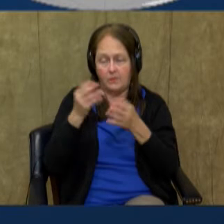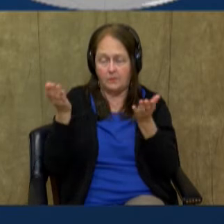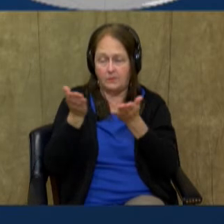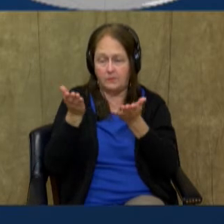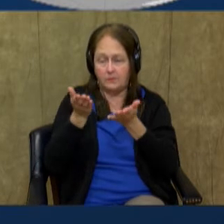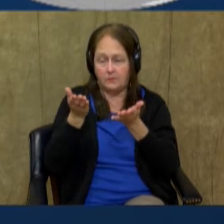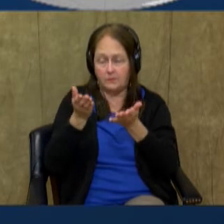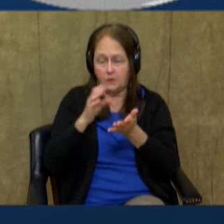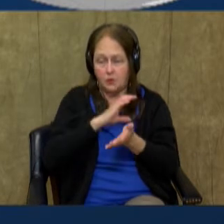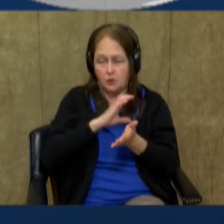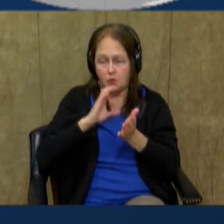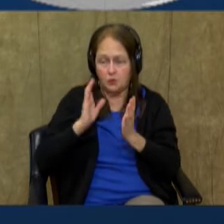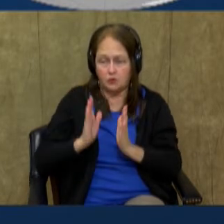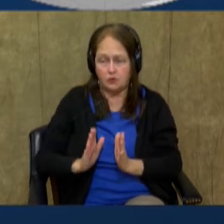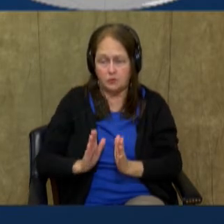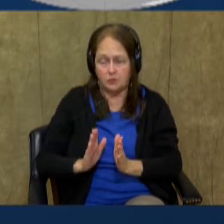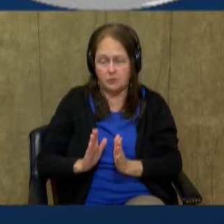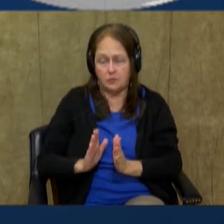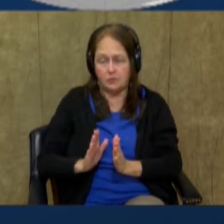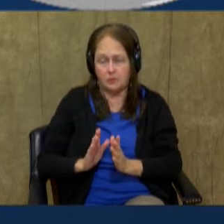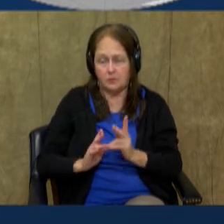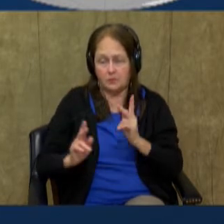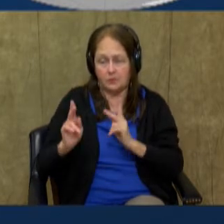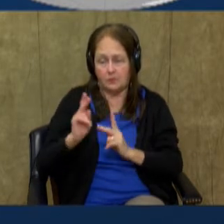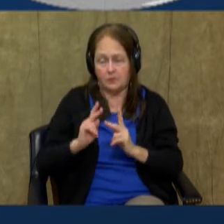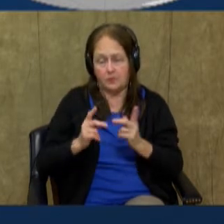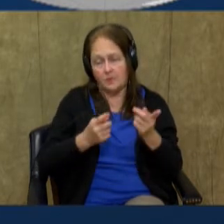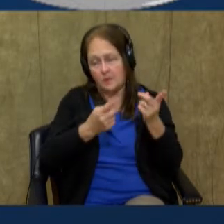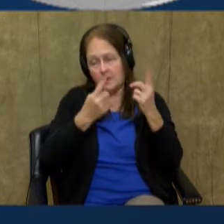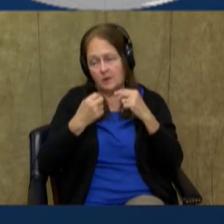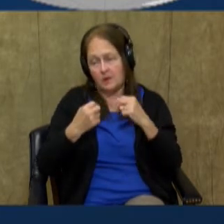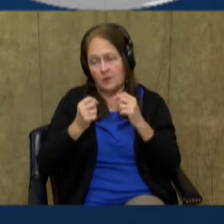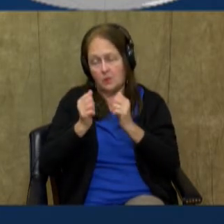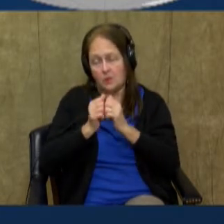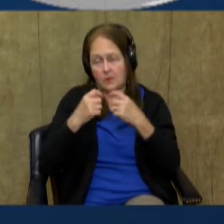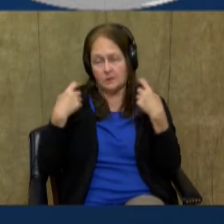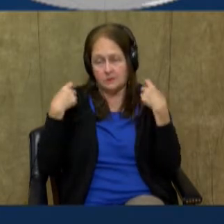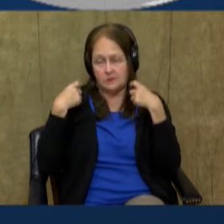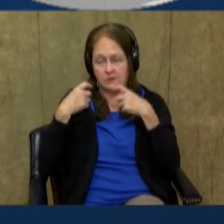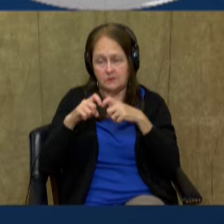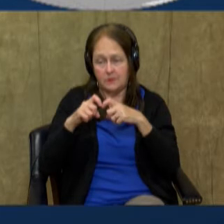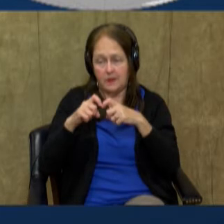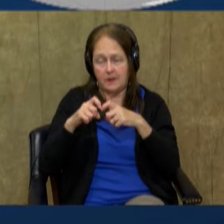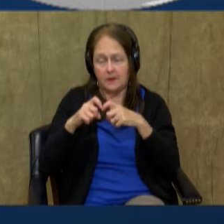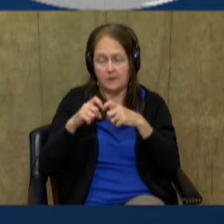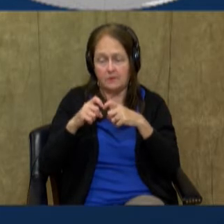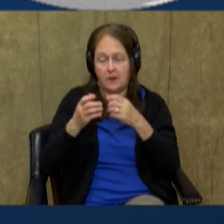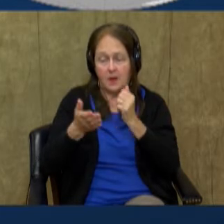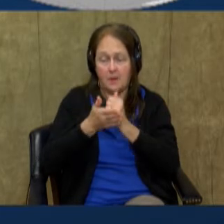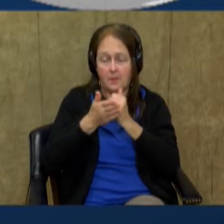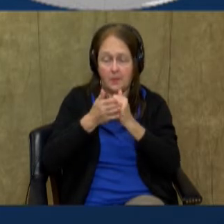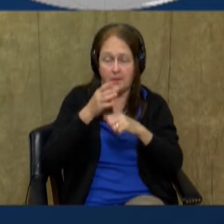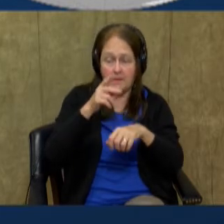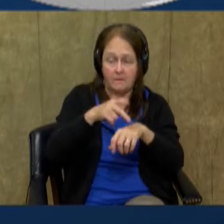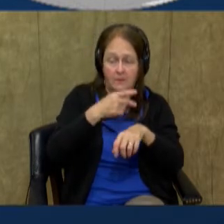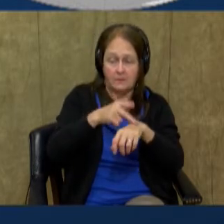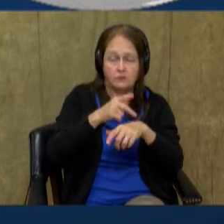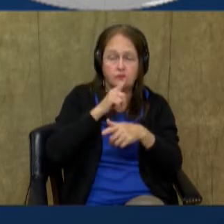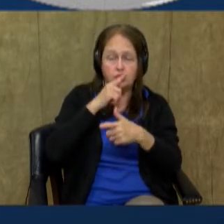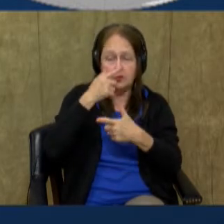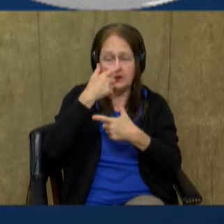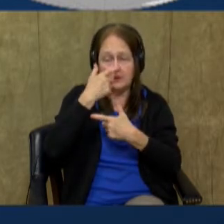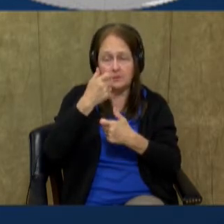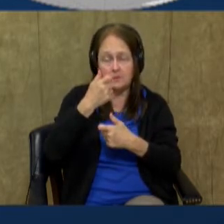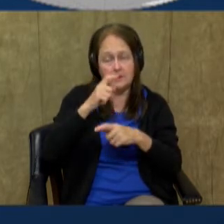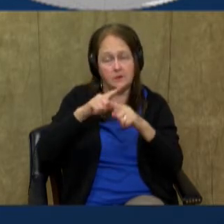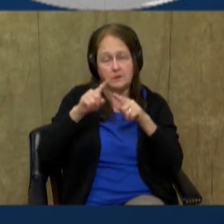And also Christianity. Christianity came when Spain colonized the Philippines. So this is a real interesting mix